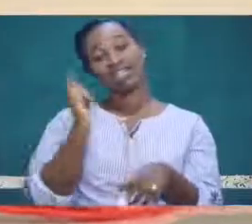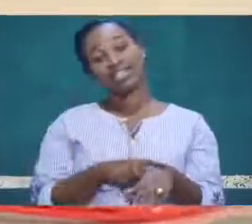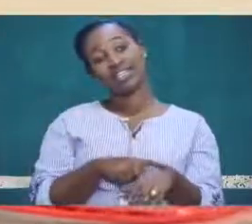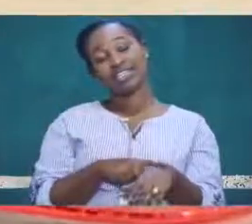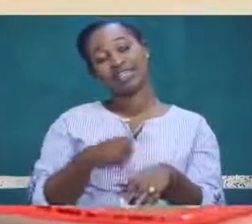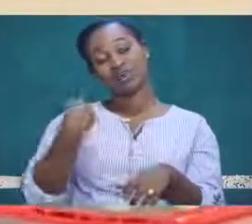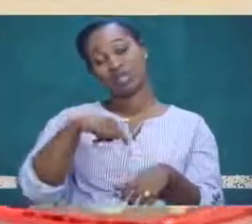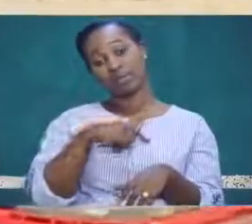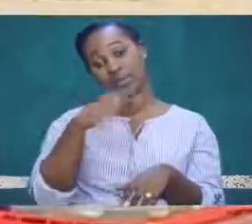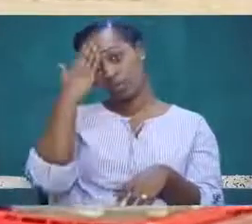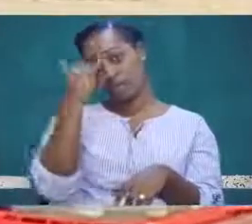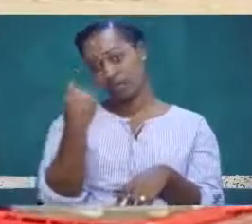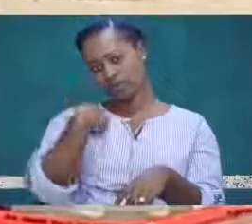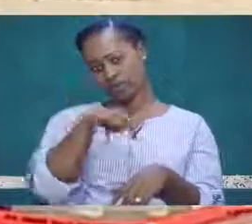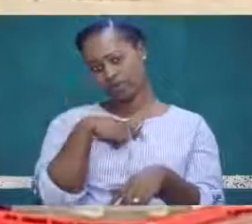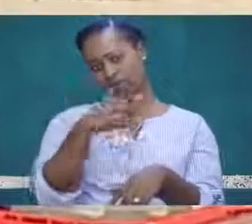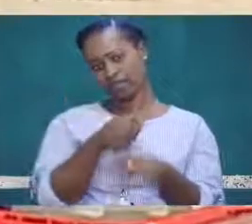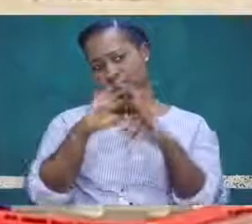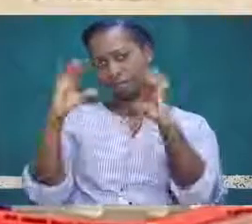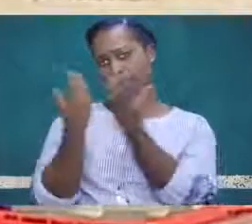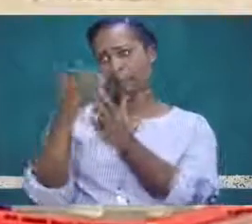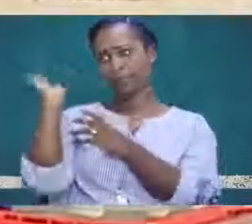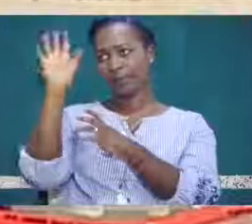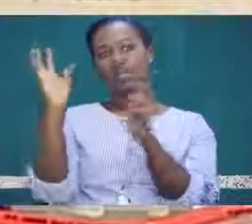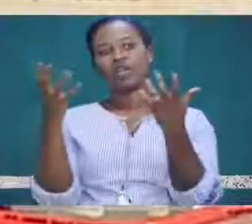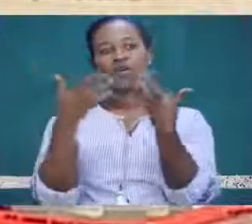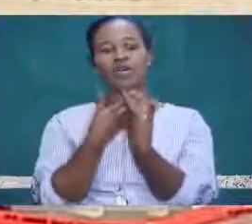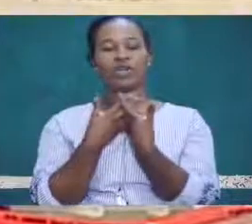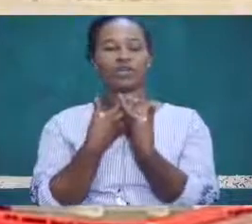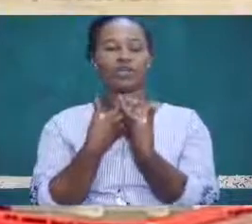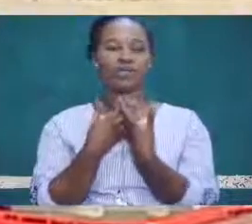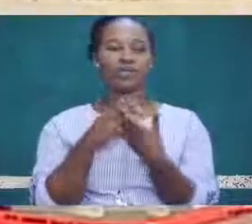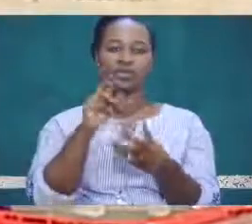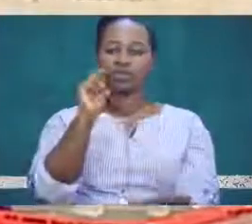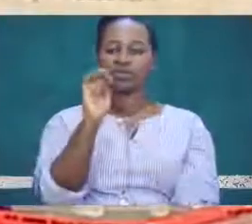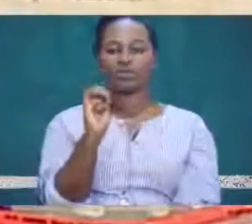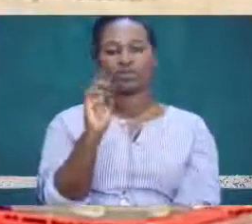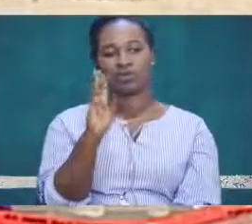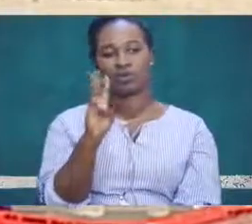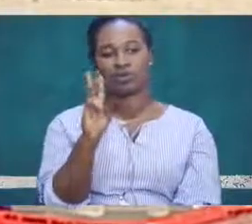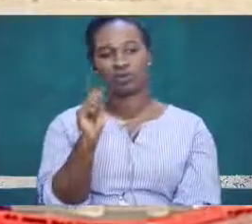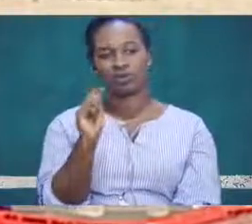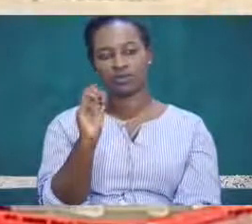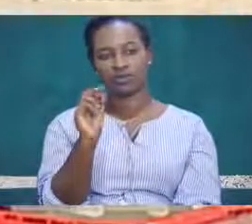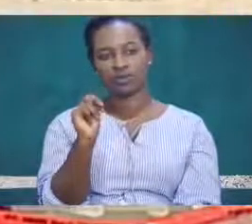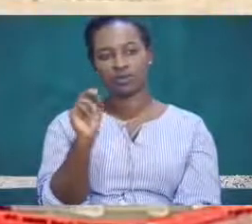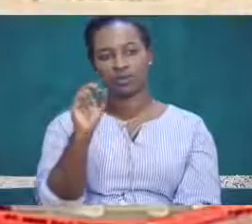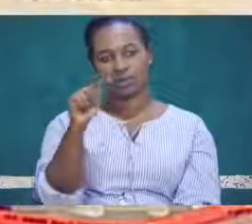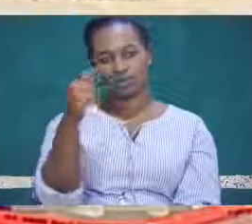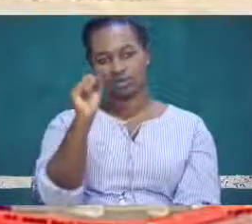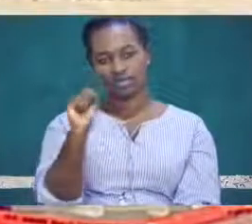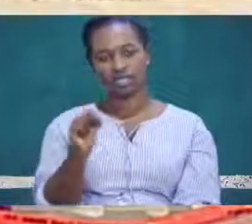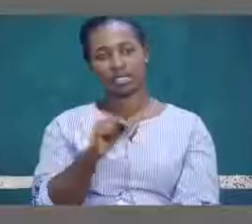is because it is connected to Newton's second law of motion, which is our lesson